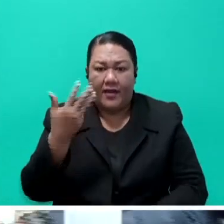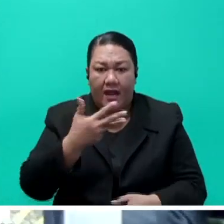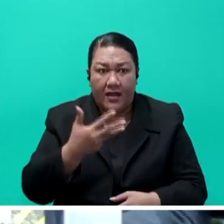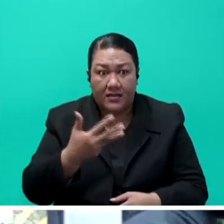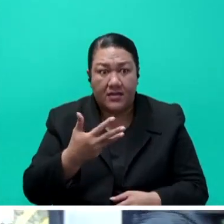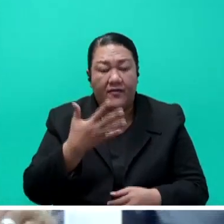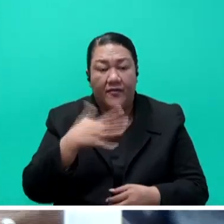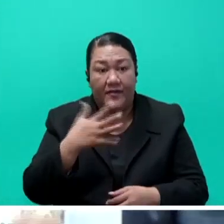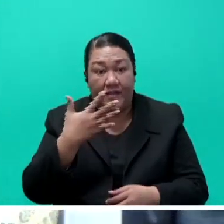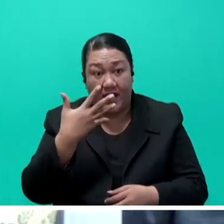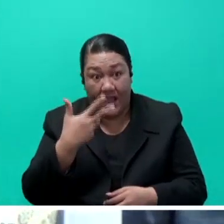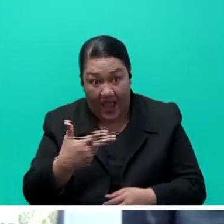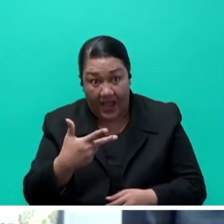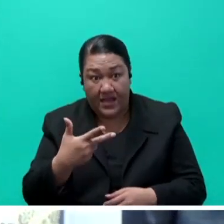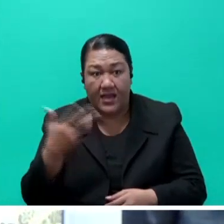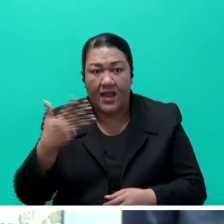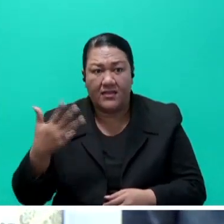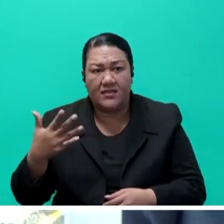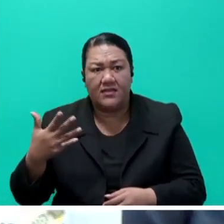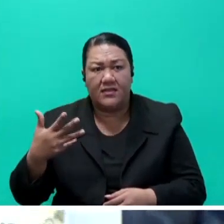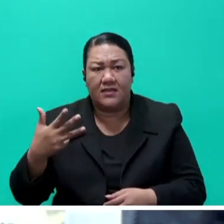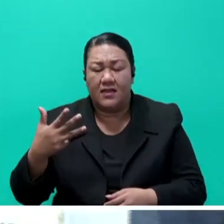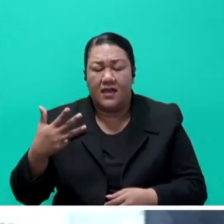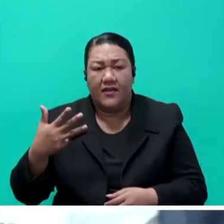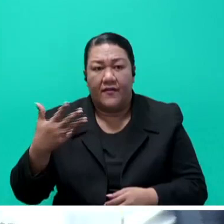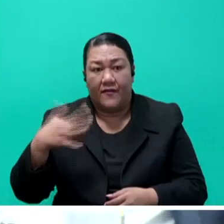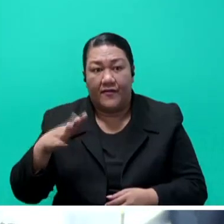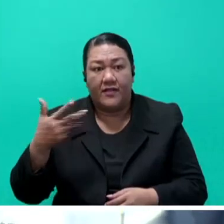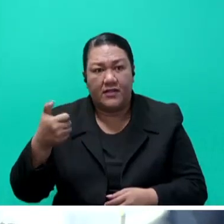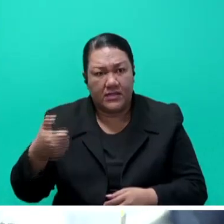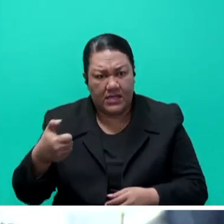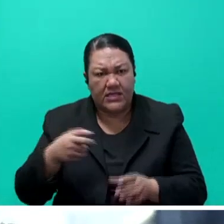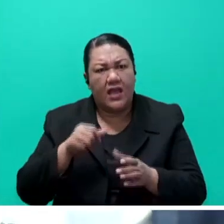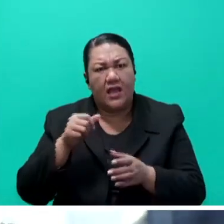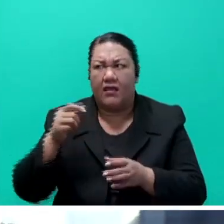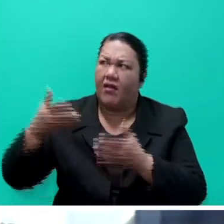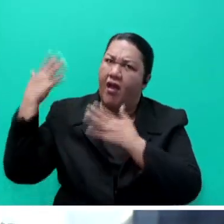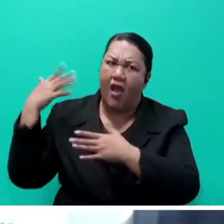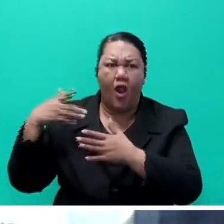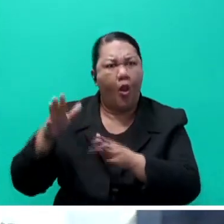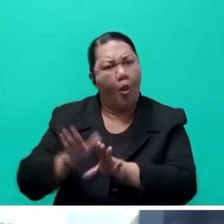respectively. Given the advantage age of these boilers, they are in an urgent need of replacement.